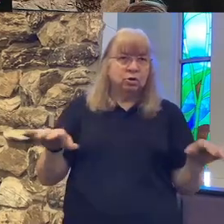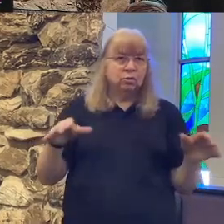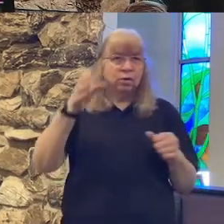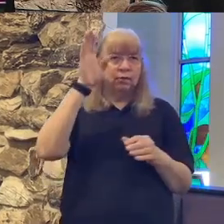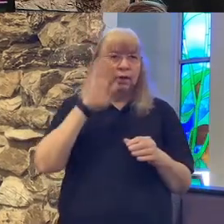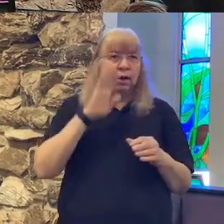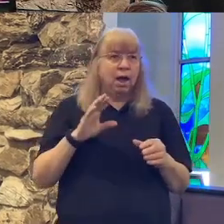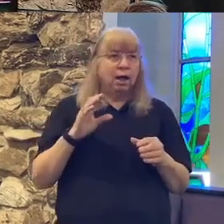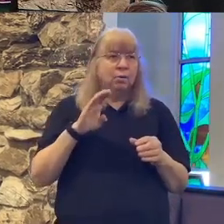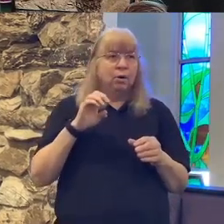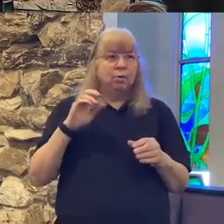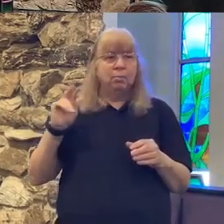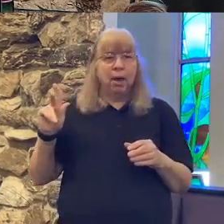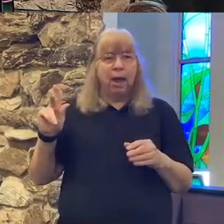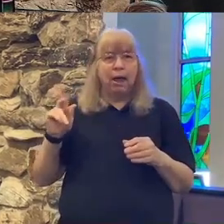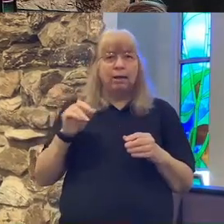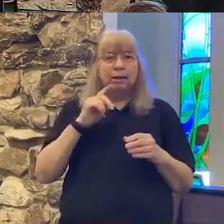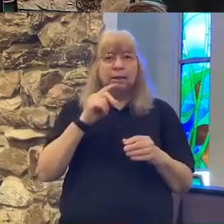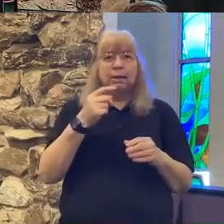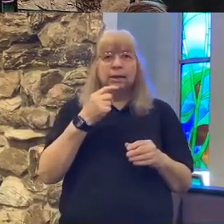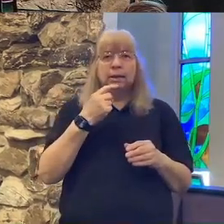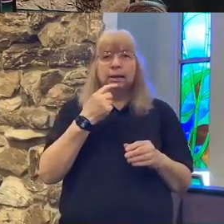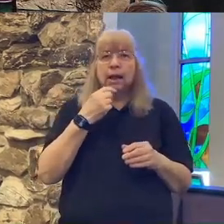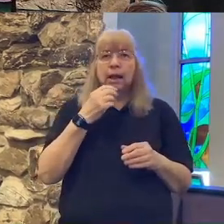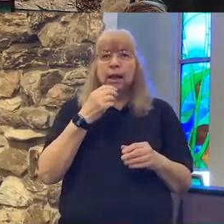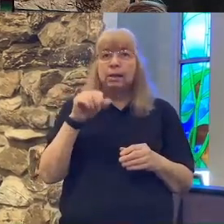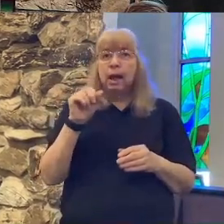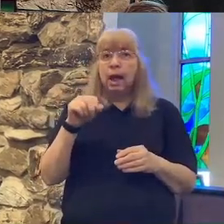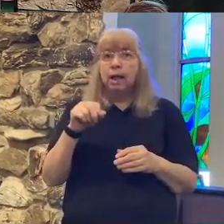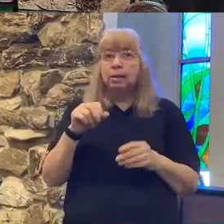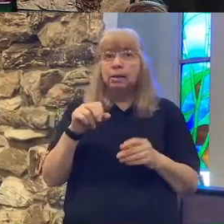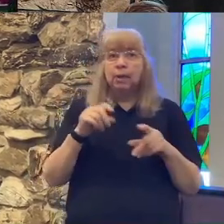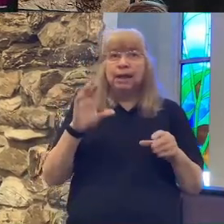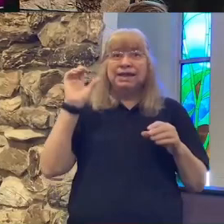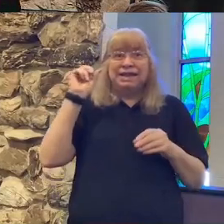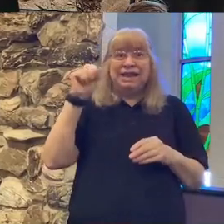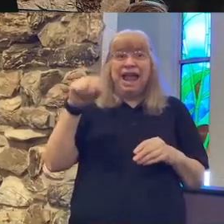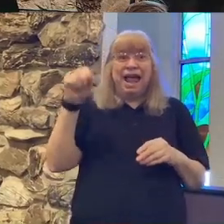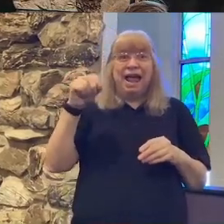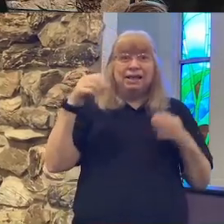saying yes. Not yes, but yes.